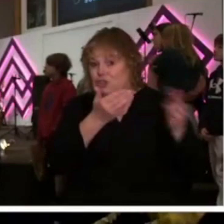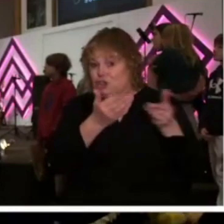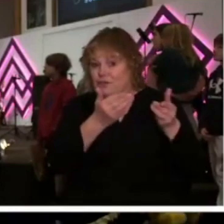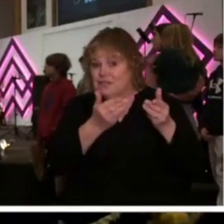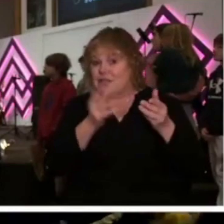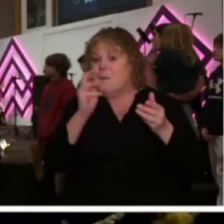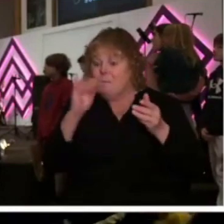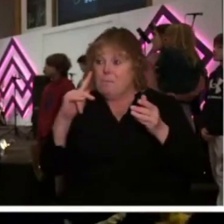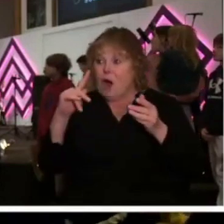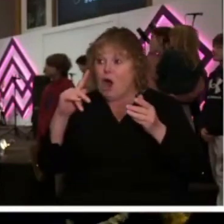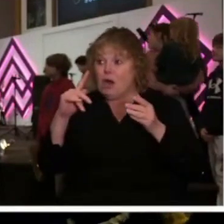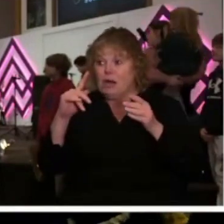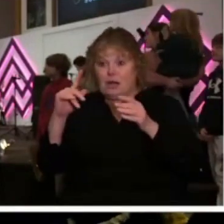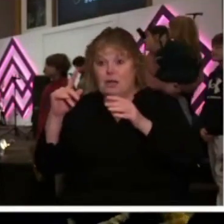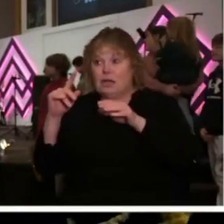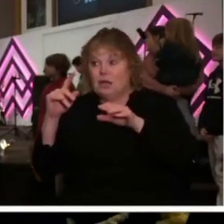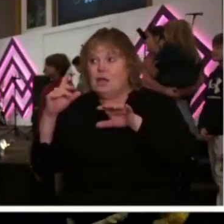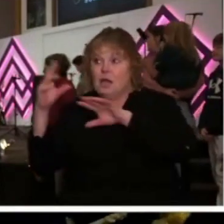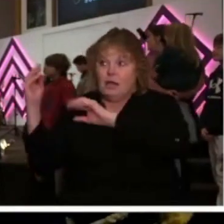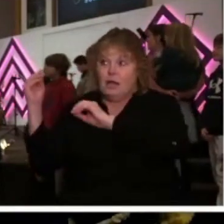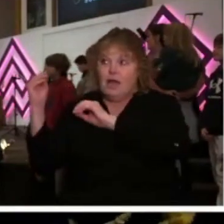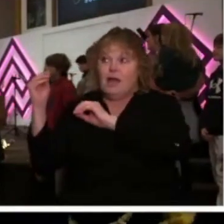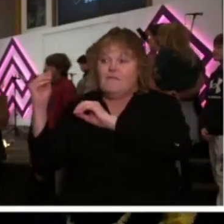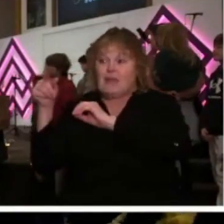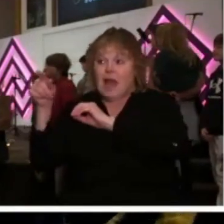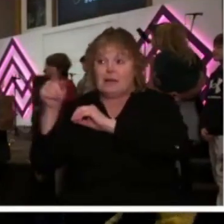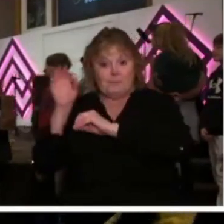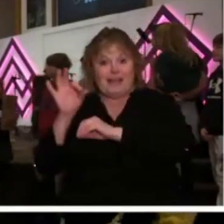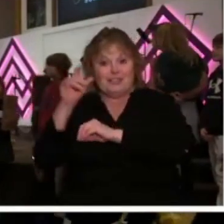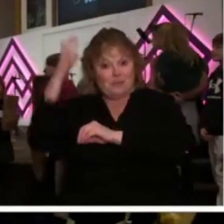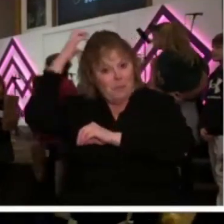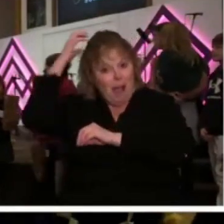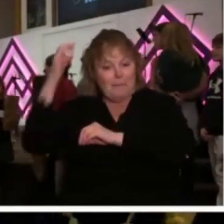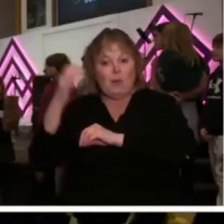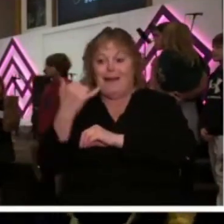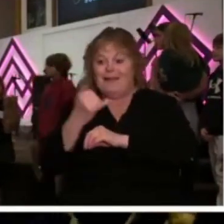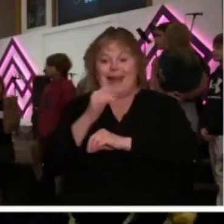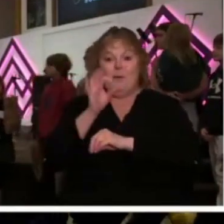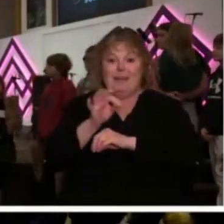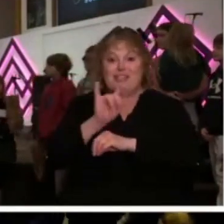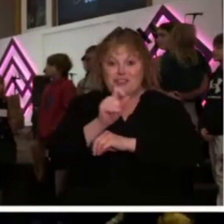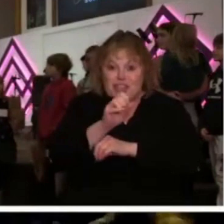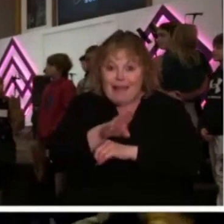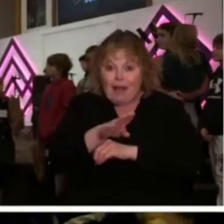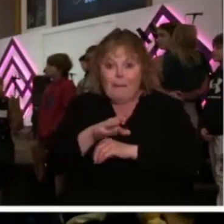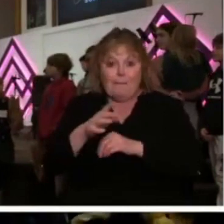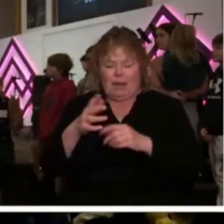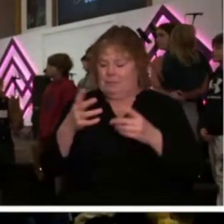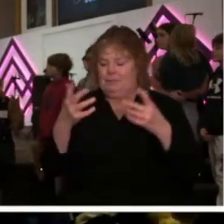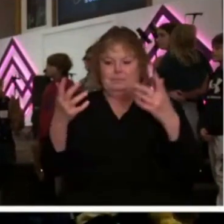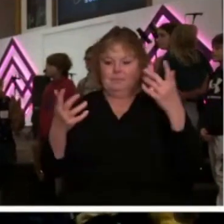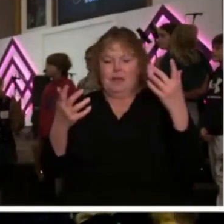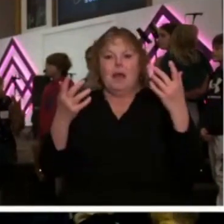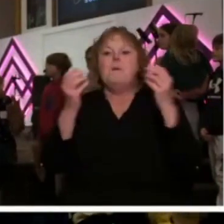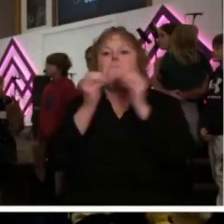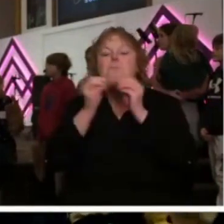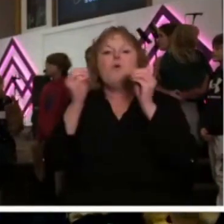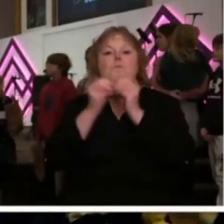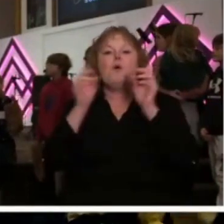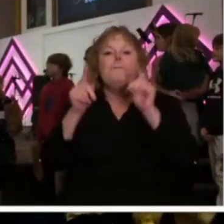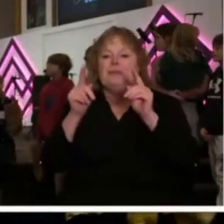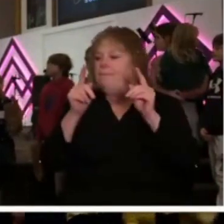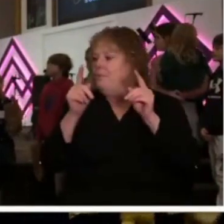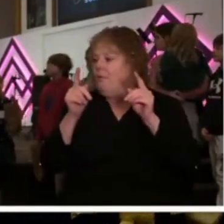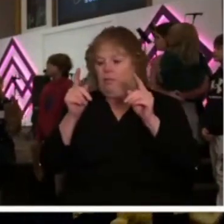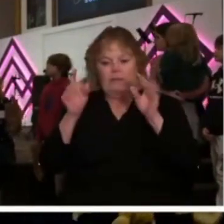Mark was called away, and we added Pastor Pablo Vargas. And then recently, Pastor Jacob Fitzmaurice. As more and more people made